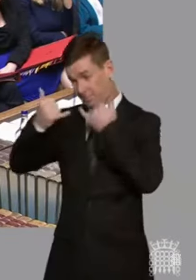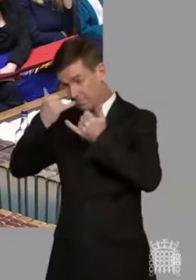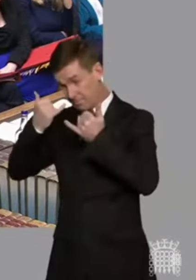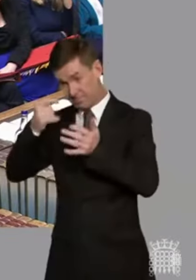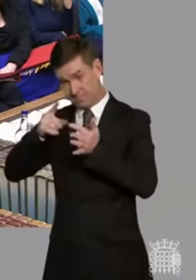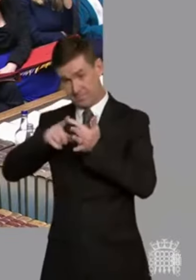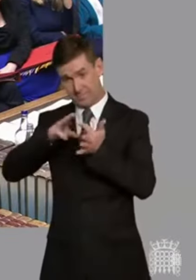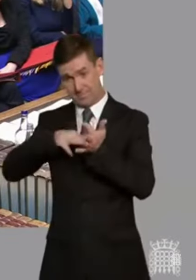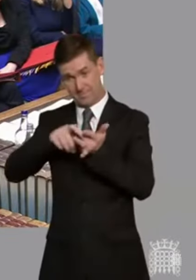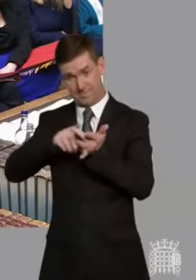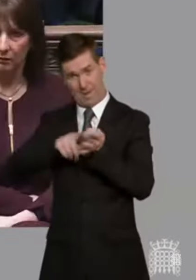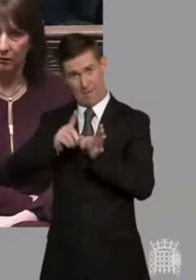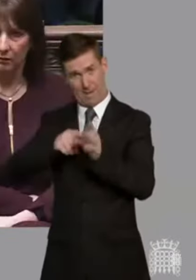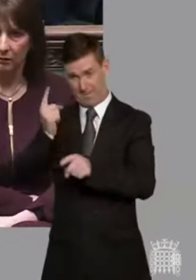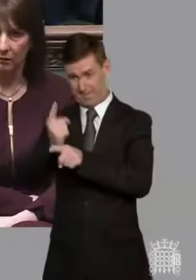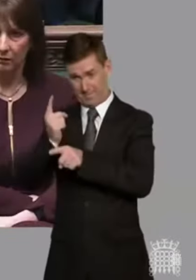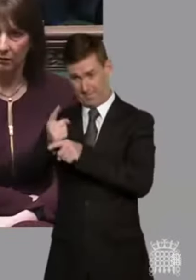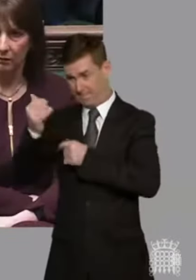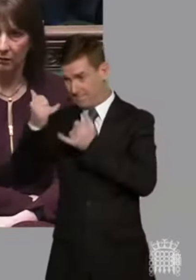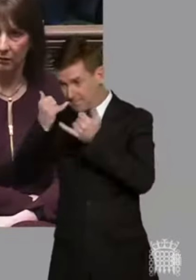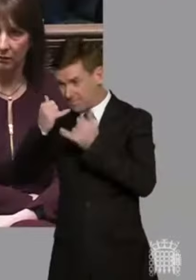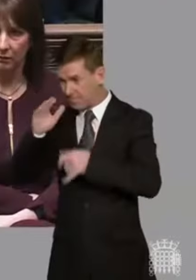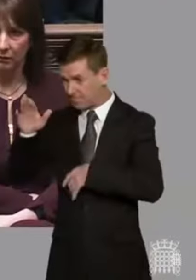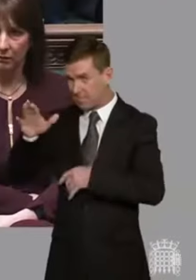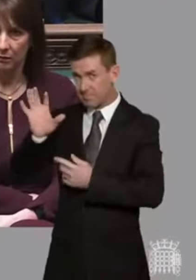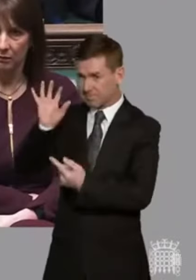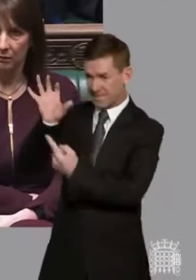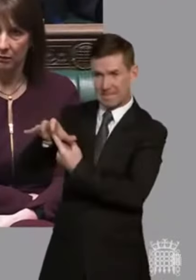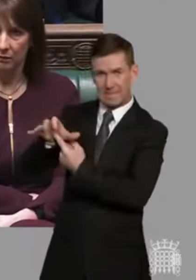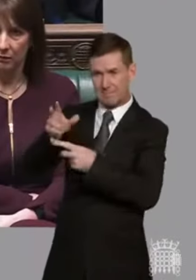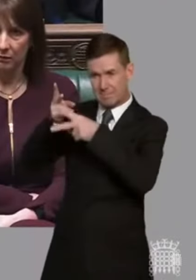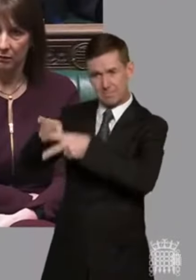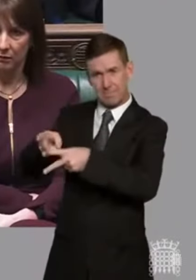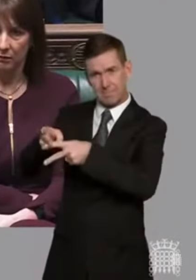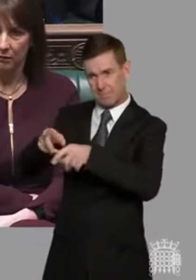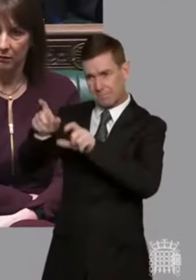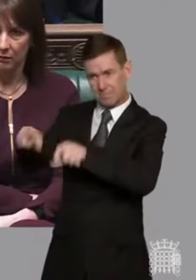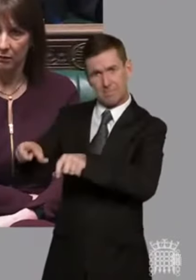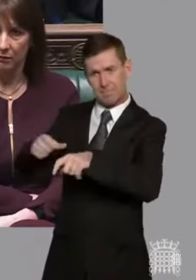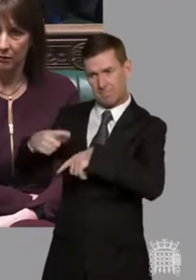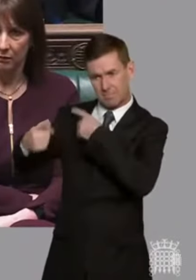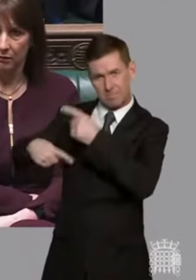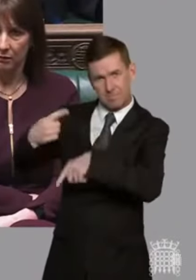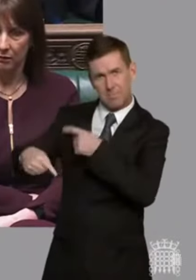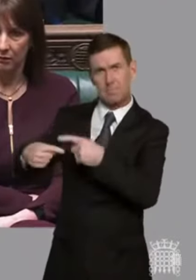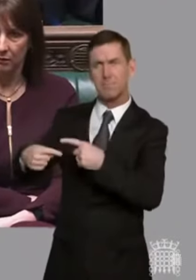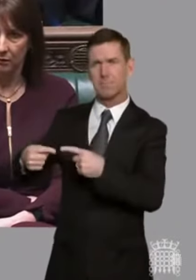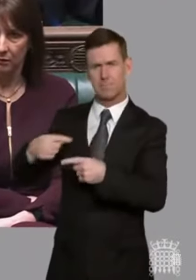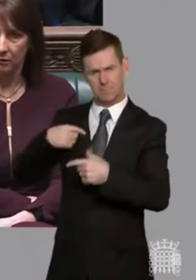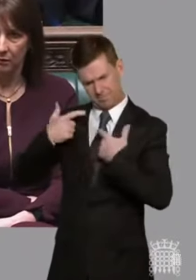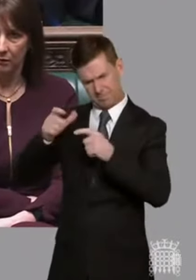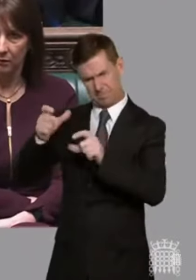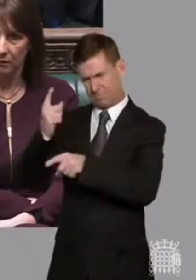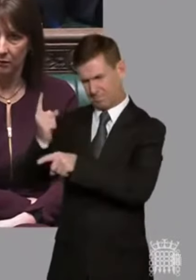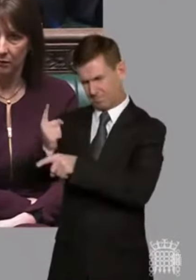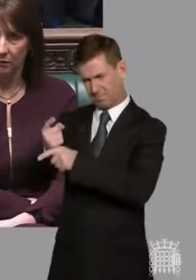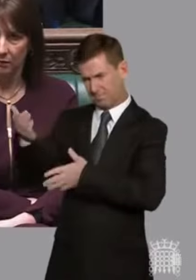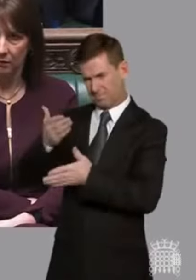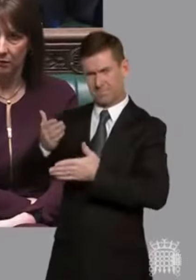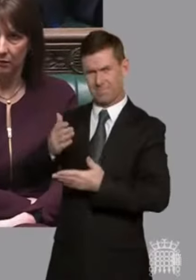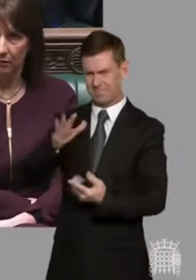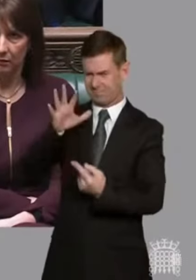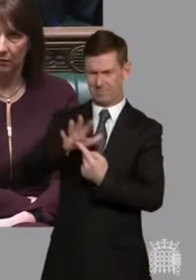was held, and of course will continue to do so. But to be absolutely clear, and he knows this, we're not funding